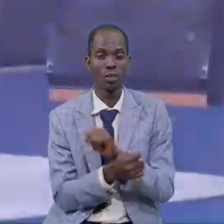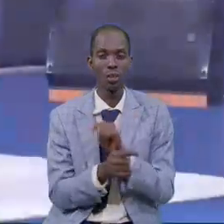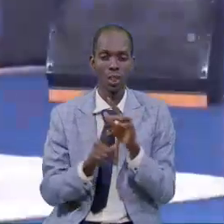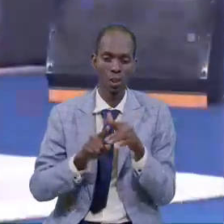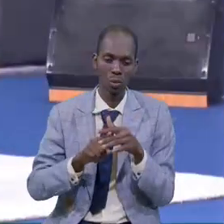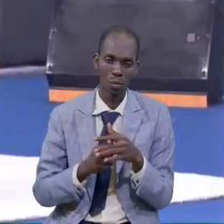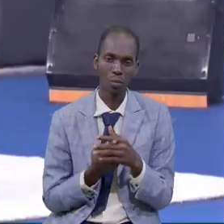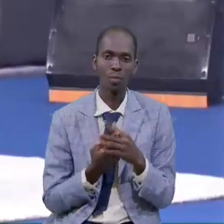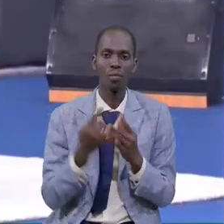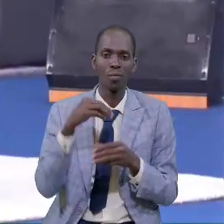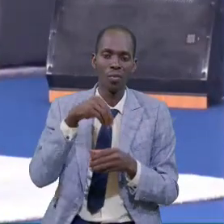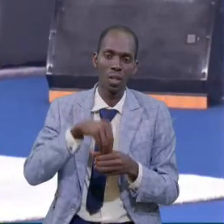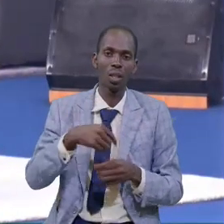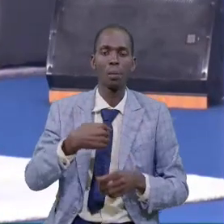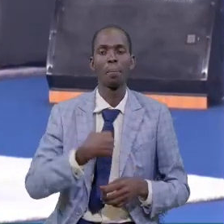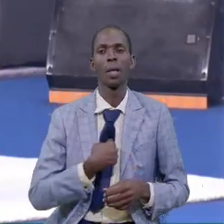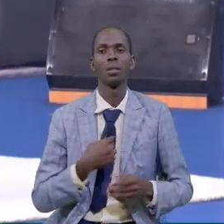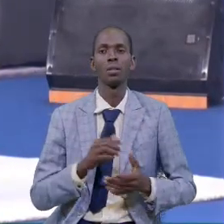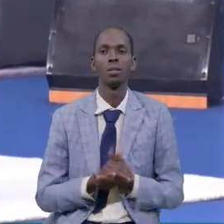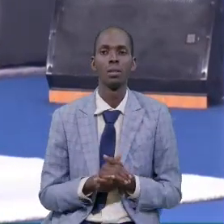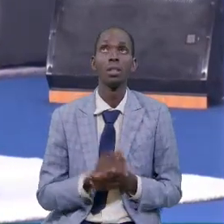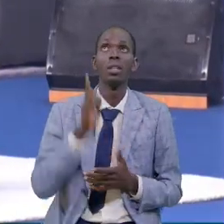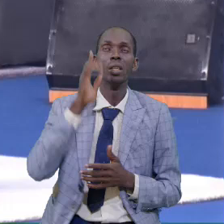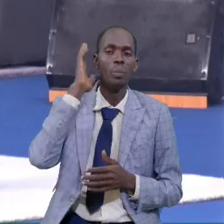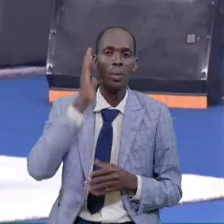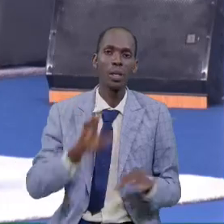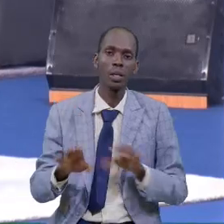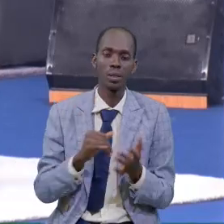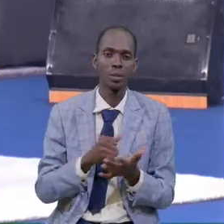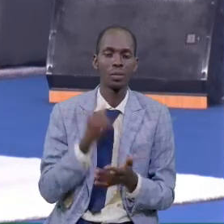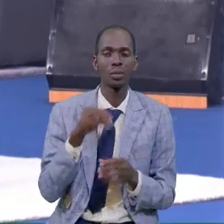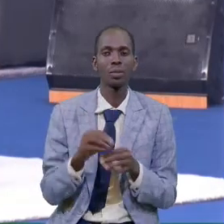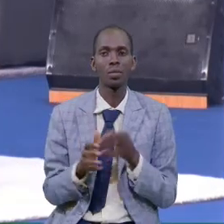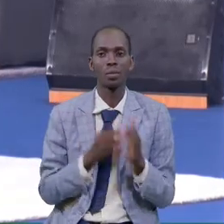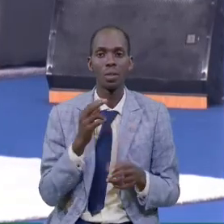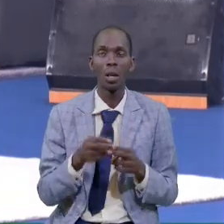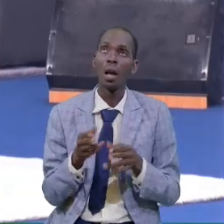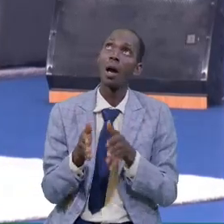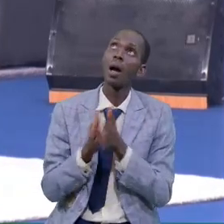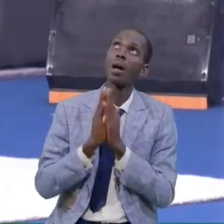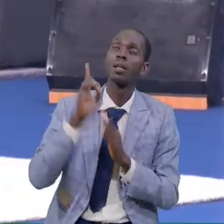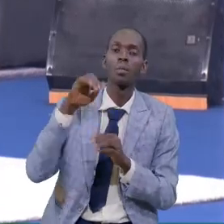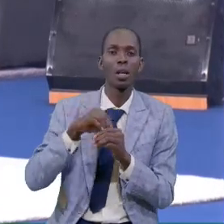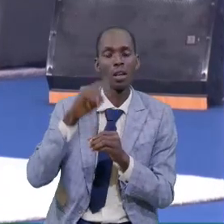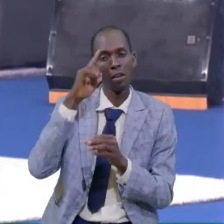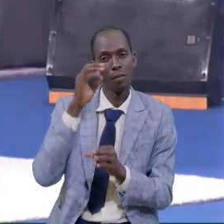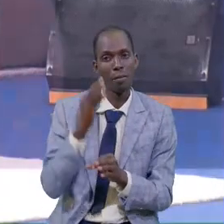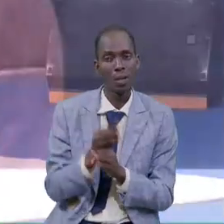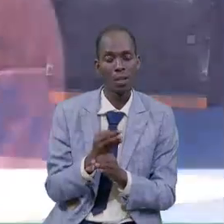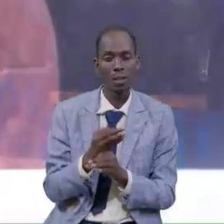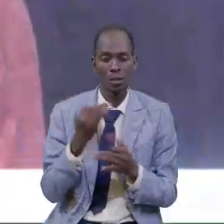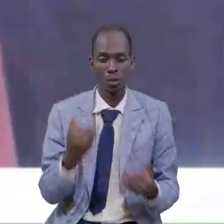in me. He'll do it. Ask him in faith. Tell him you don't want to keep